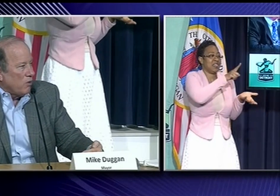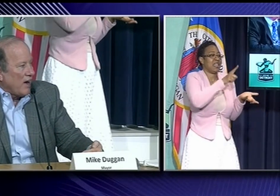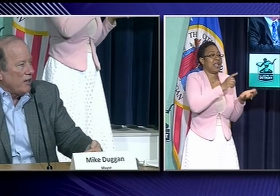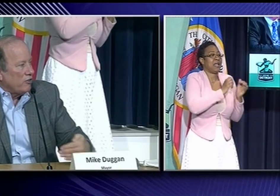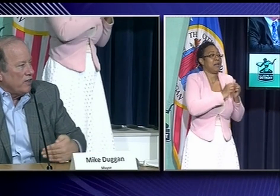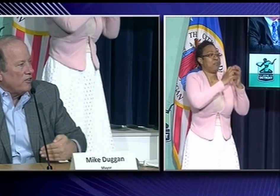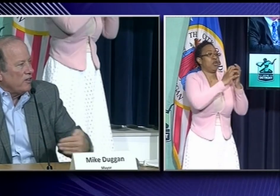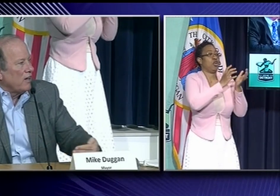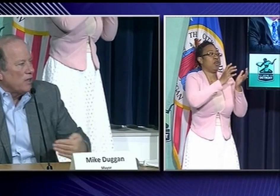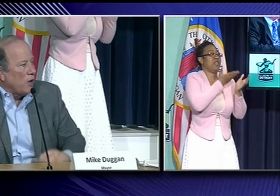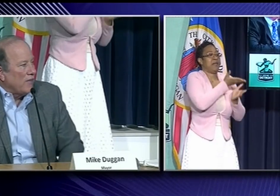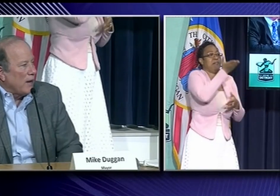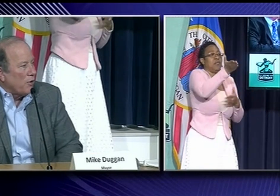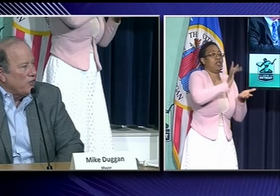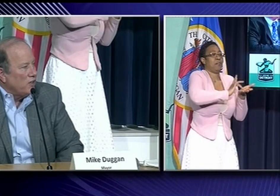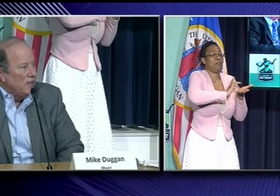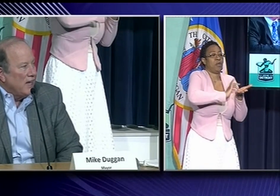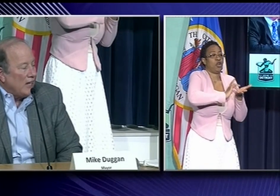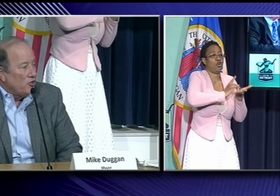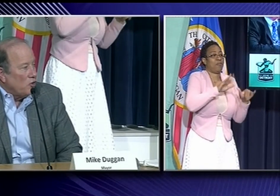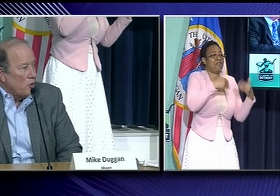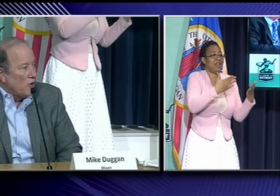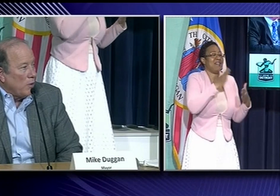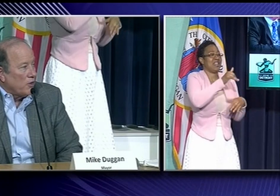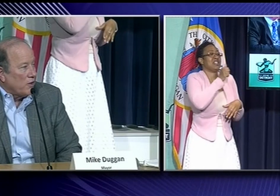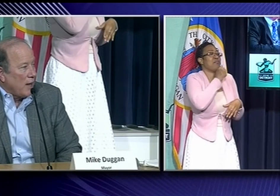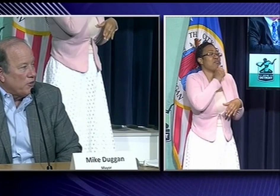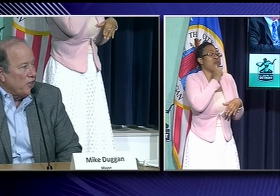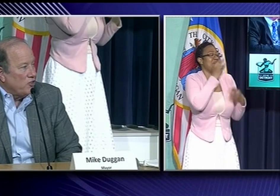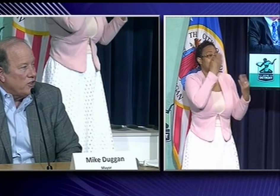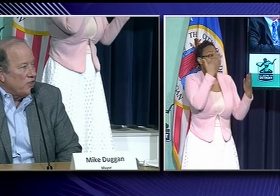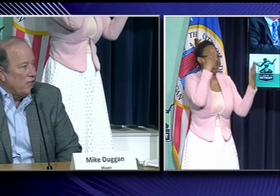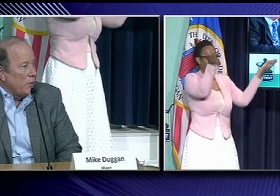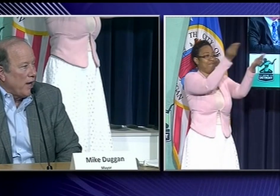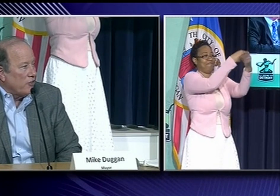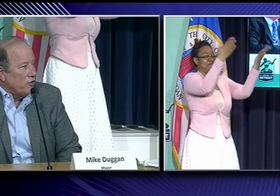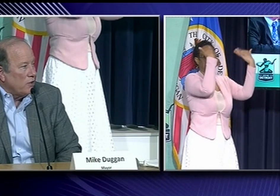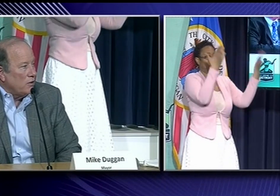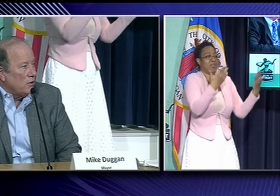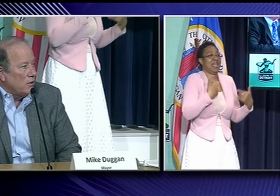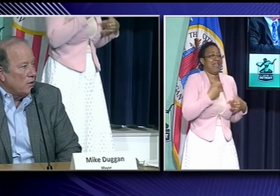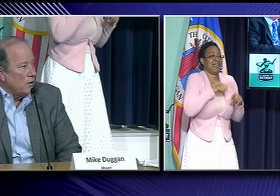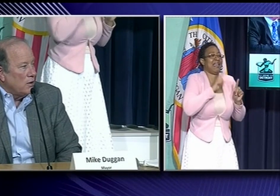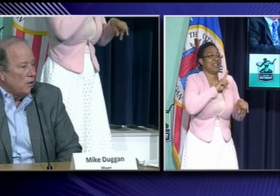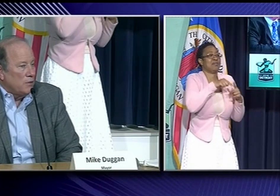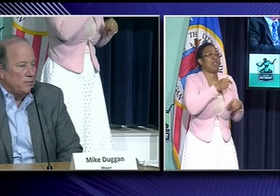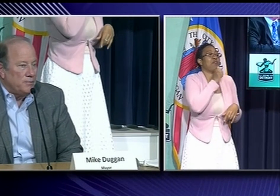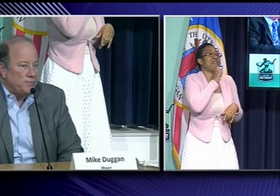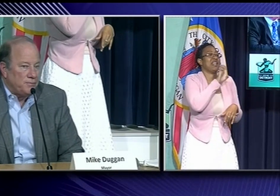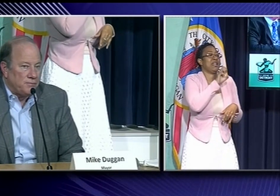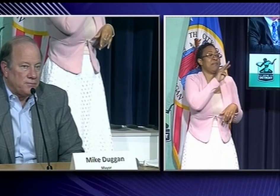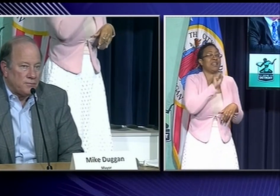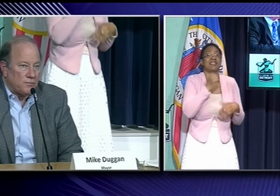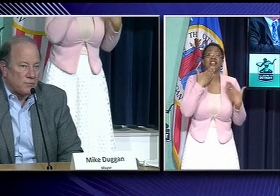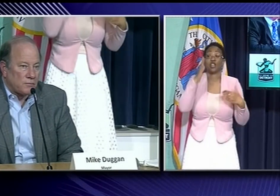medical providers, and that's entirely a private operation. I just don't know enough about what their compensation is to give you a reaction to it. Okay. Thank you,